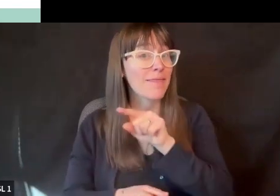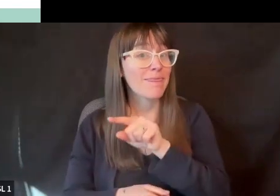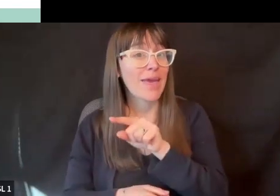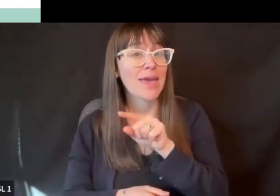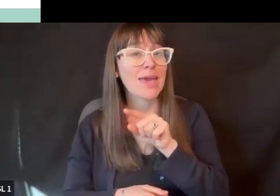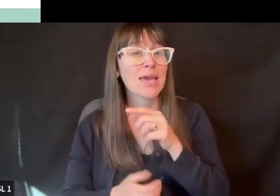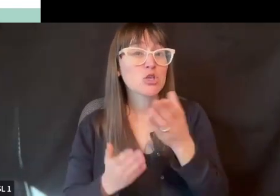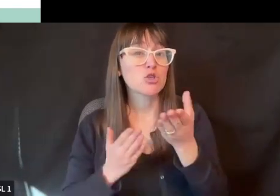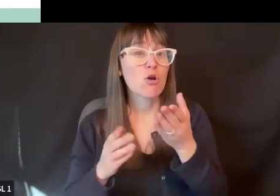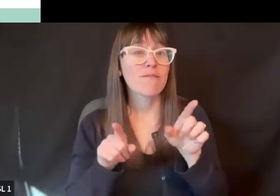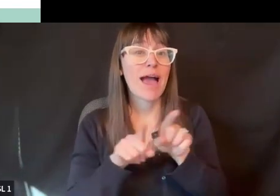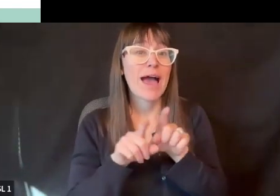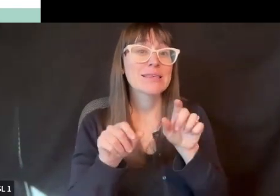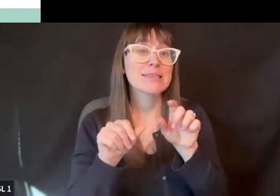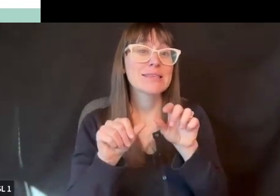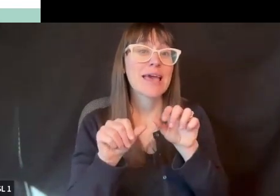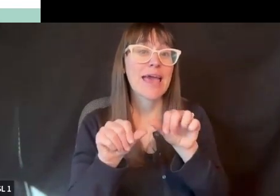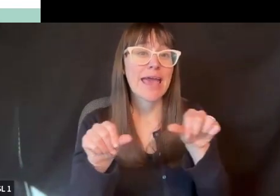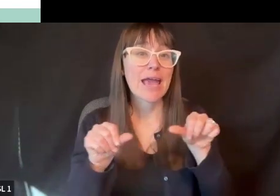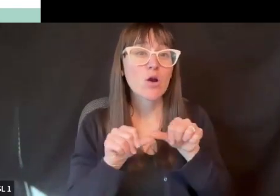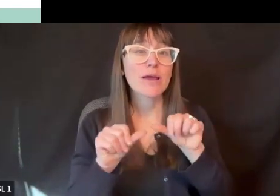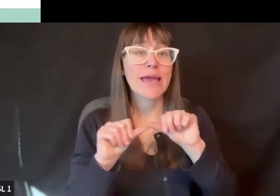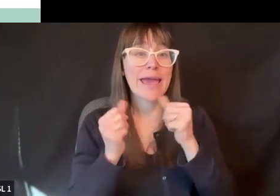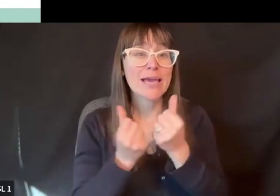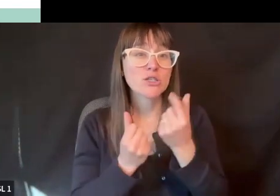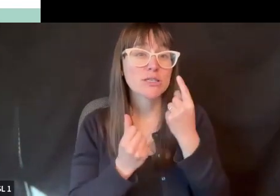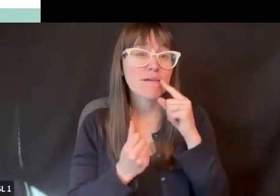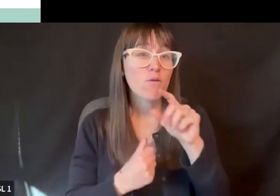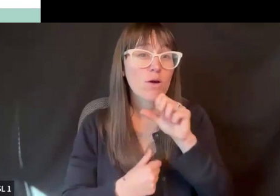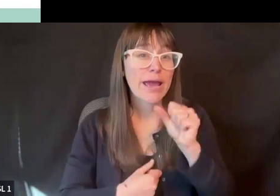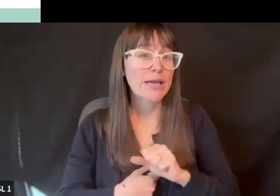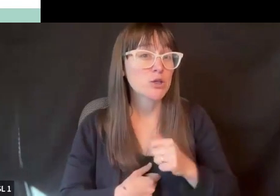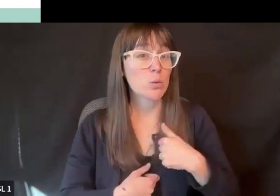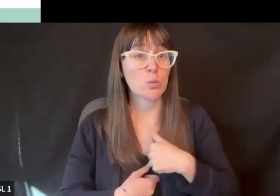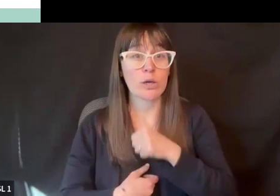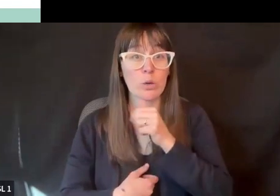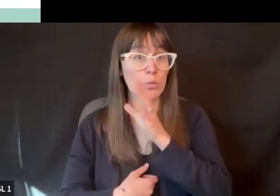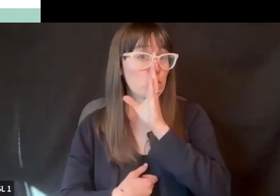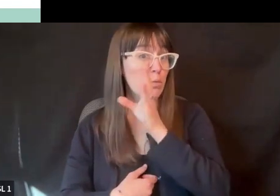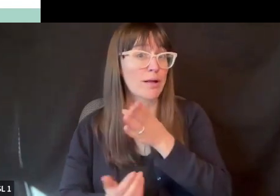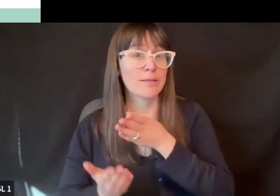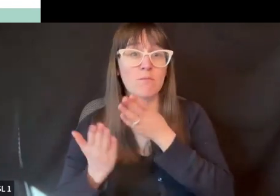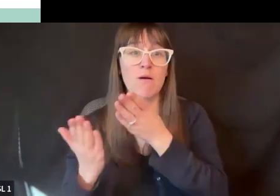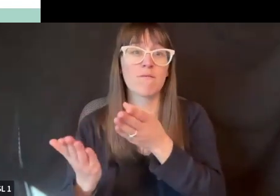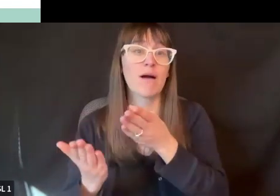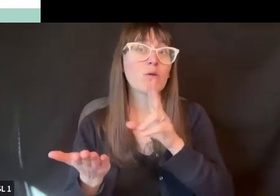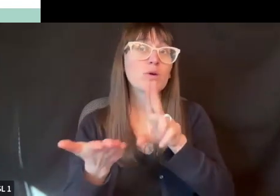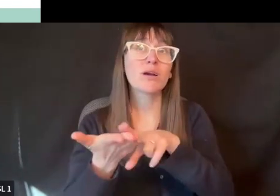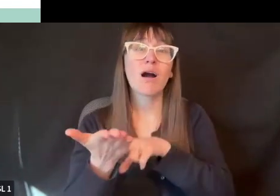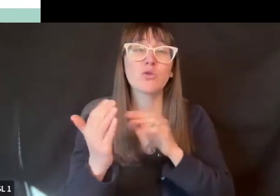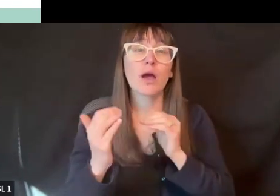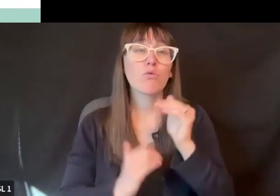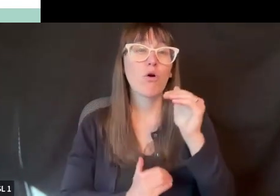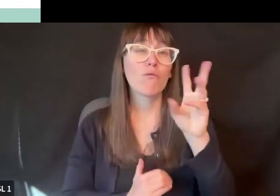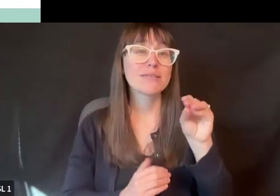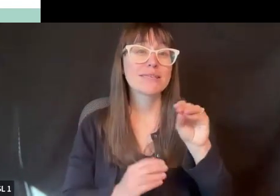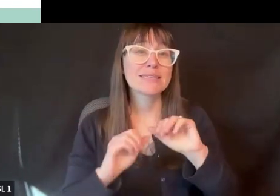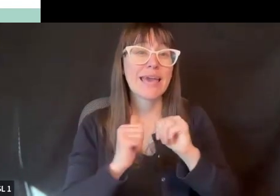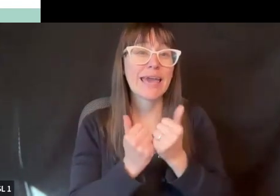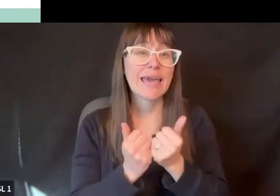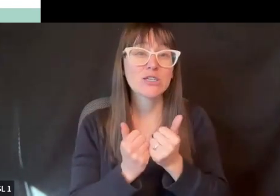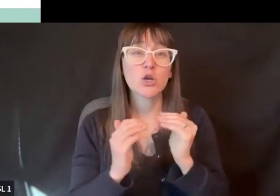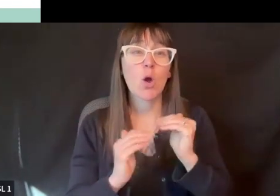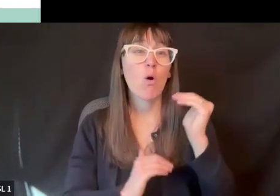which actually serves as our area agency on aging. We do not provide those services directly. We contract with more than